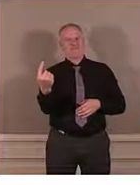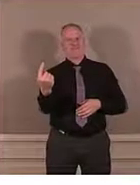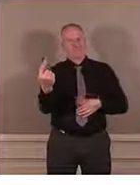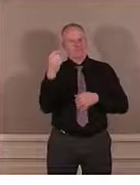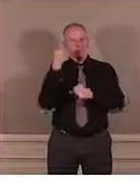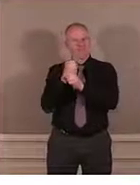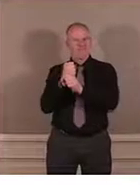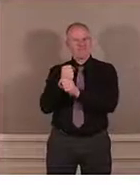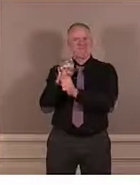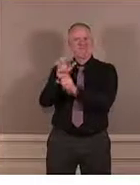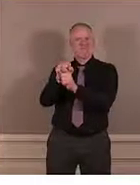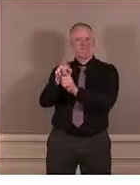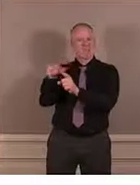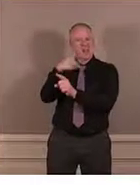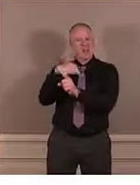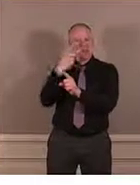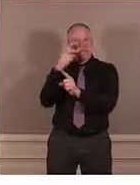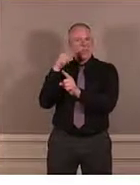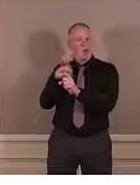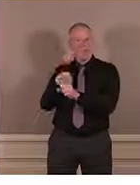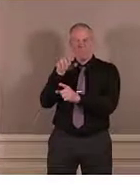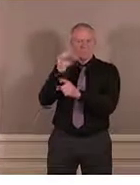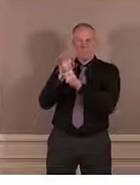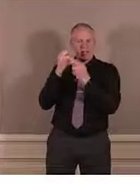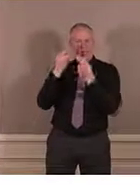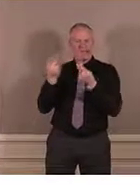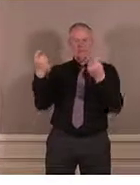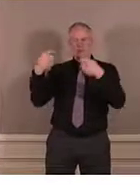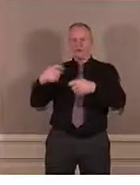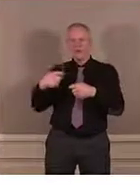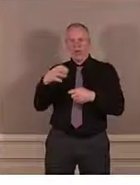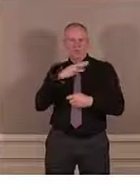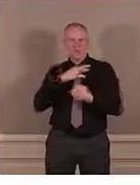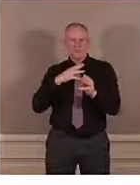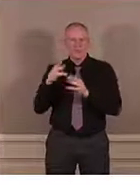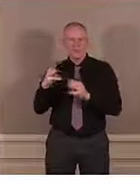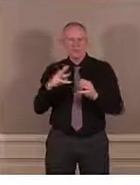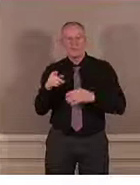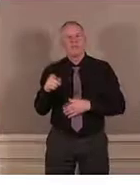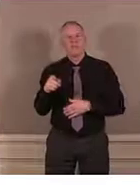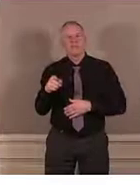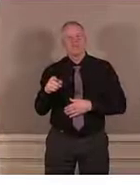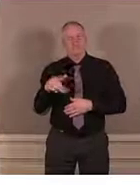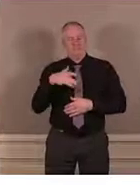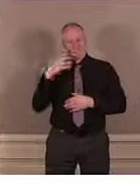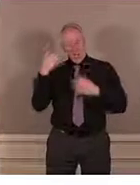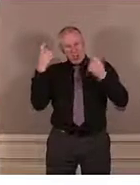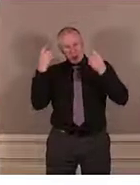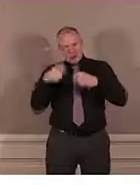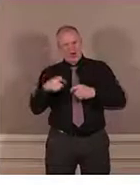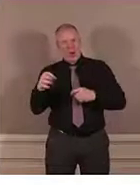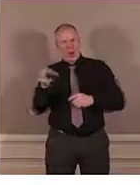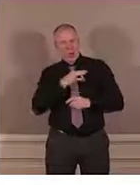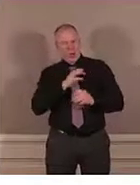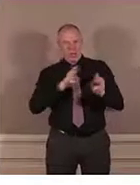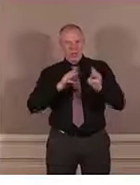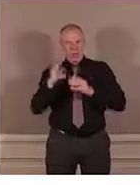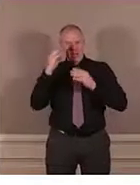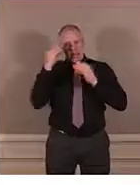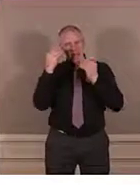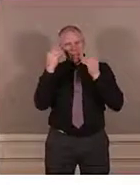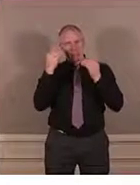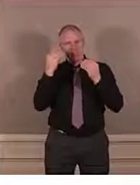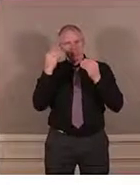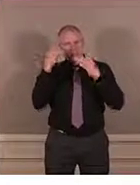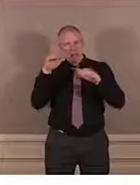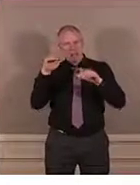really strongly from our review. And we recommend that sharing good practice about education and lifelong